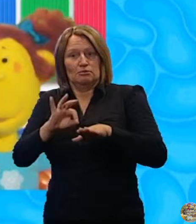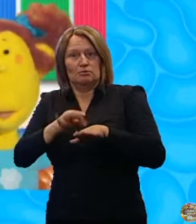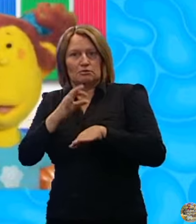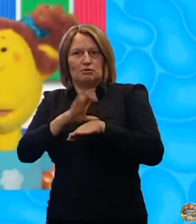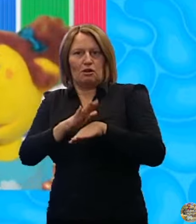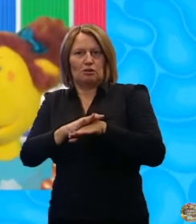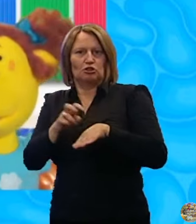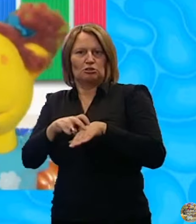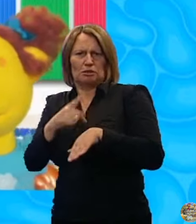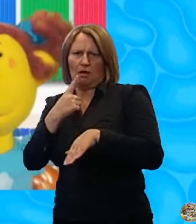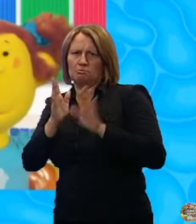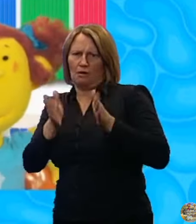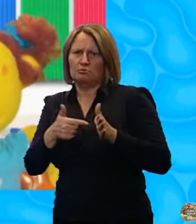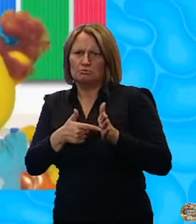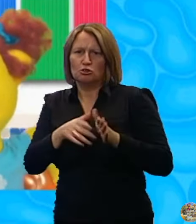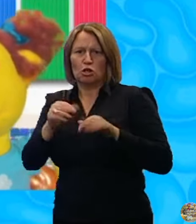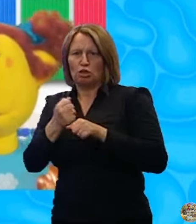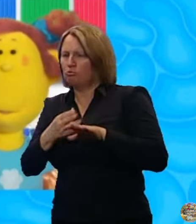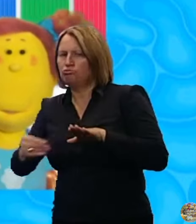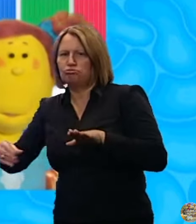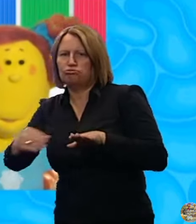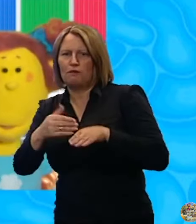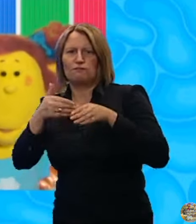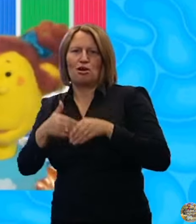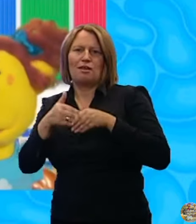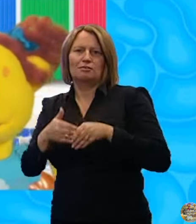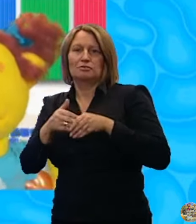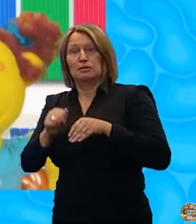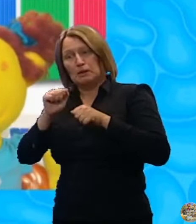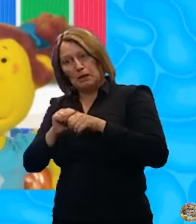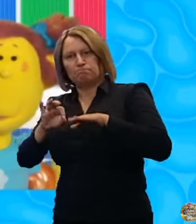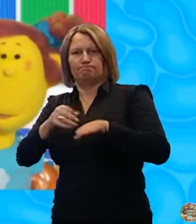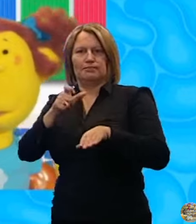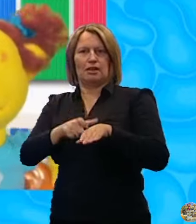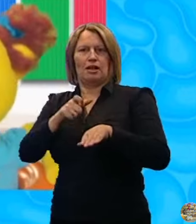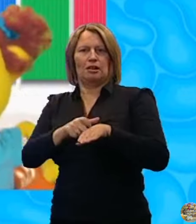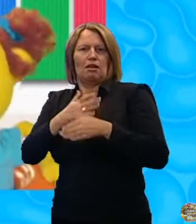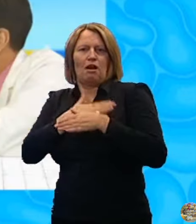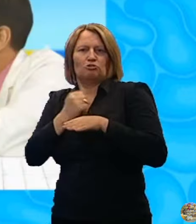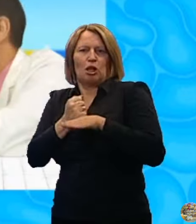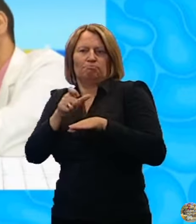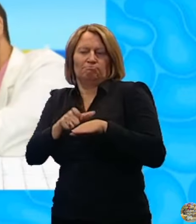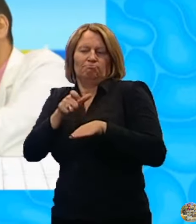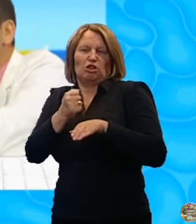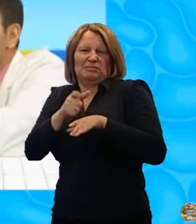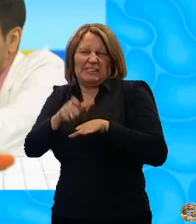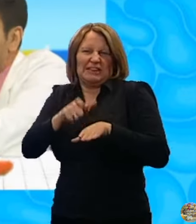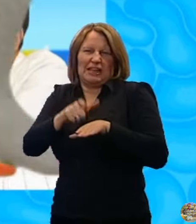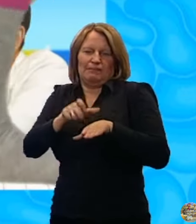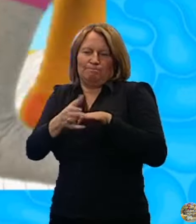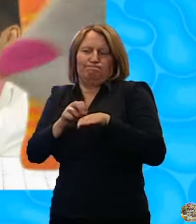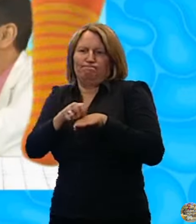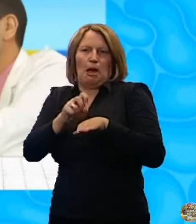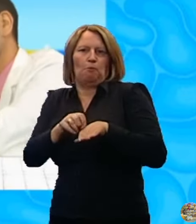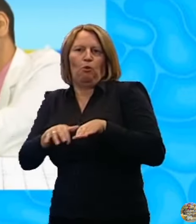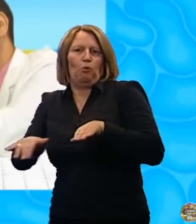recommends. To stop that germ from getting to your friends. Putting on a sock is what the doctor recommends It's a germ that loves to live